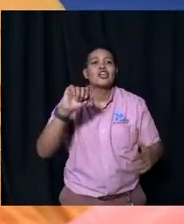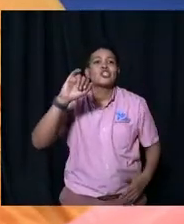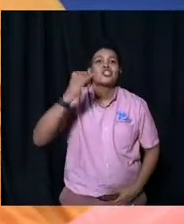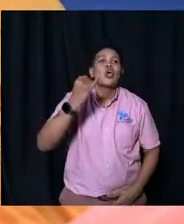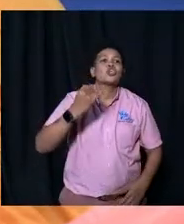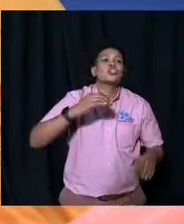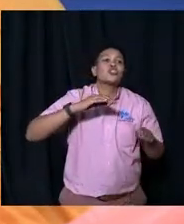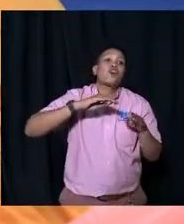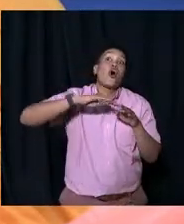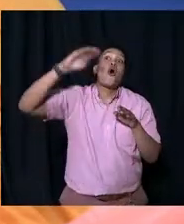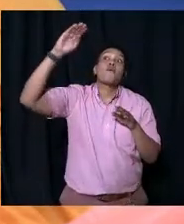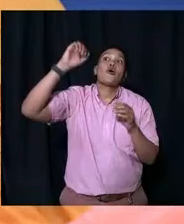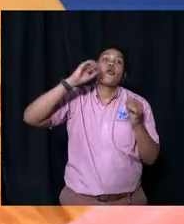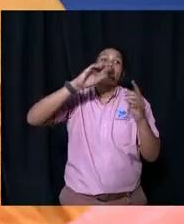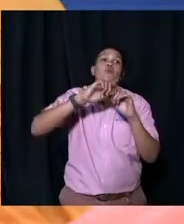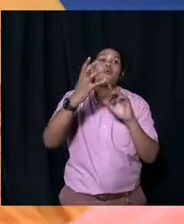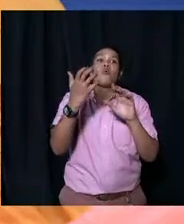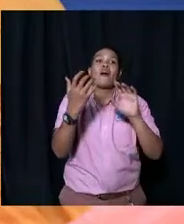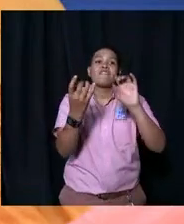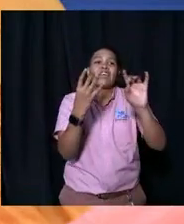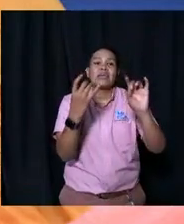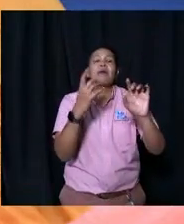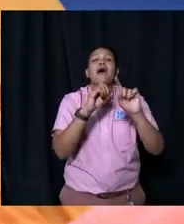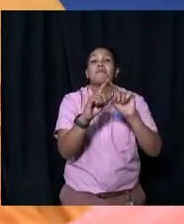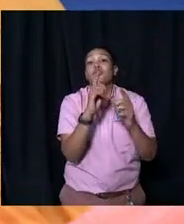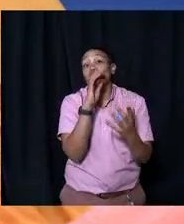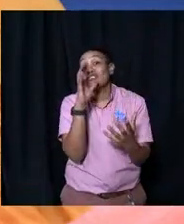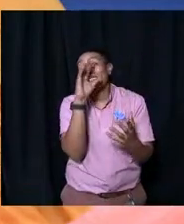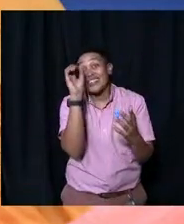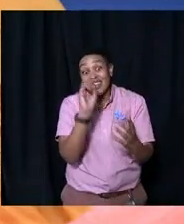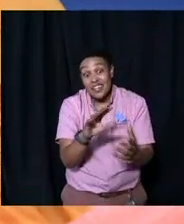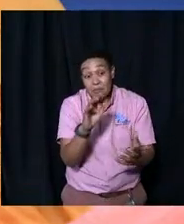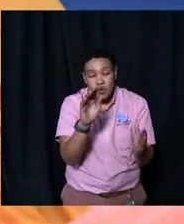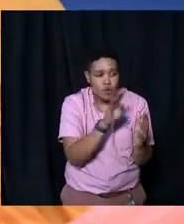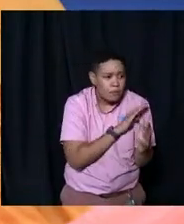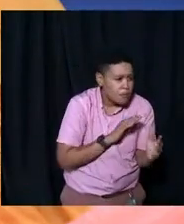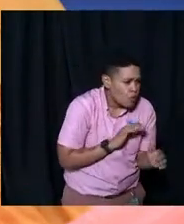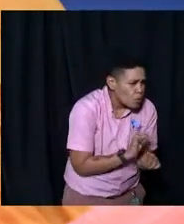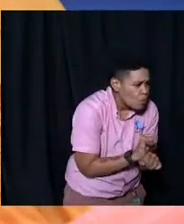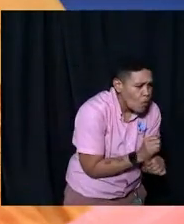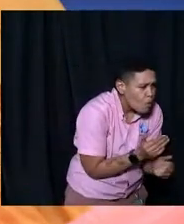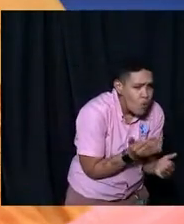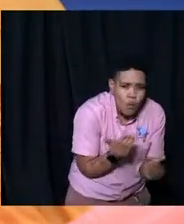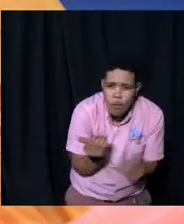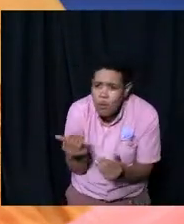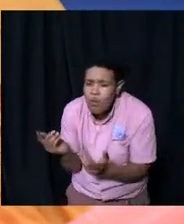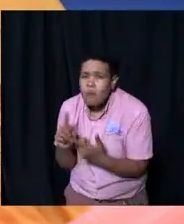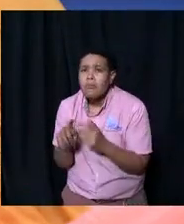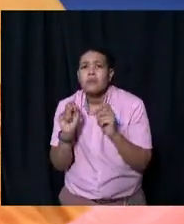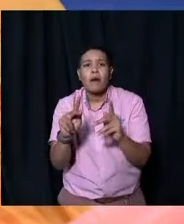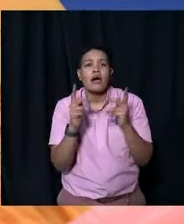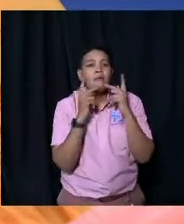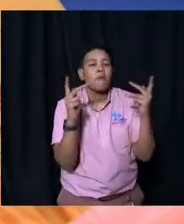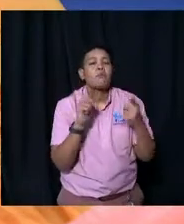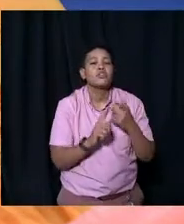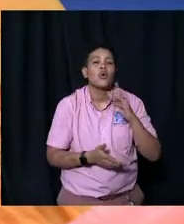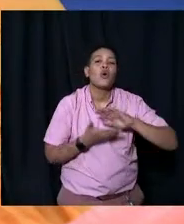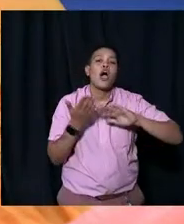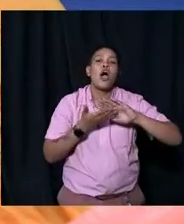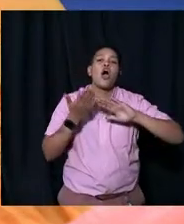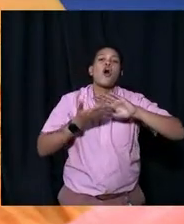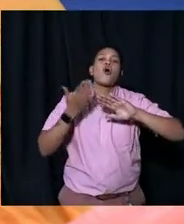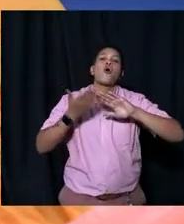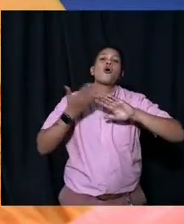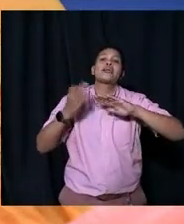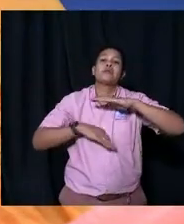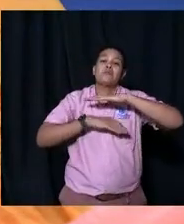not just an upward approach, but we want feedback and input into the board's work and back to the public again. So it would be an ongoing